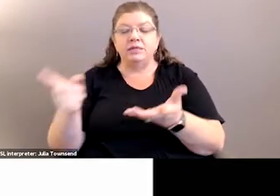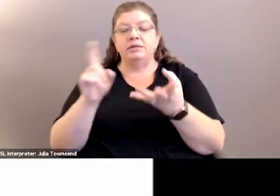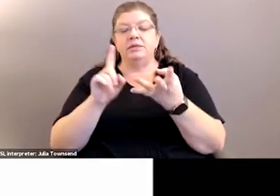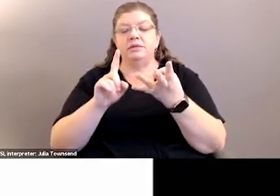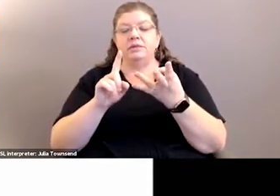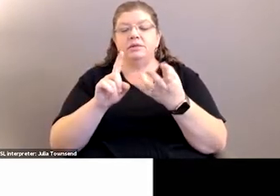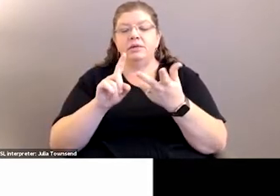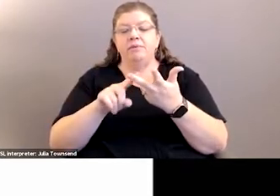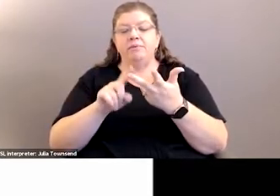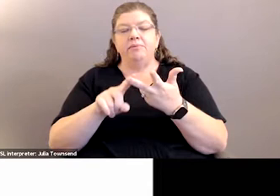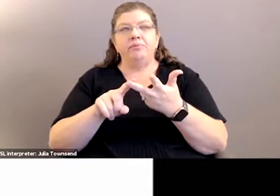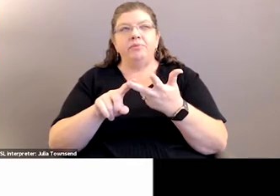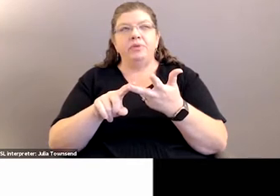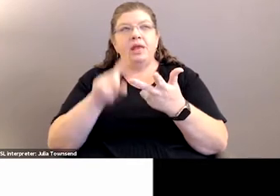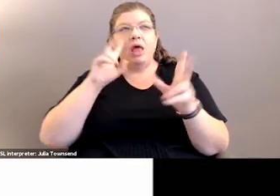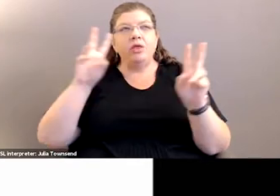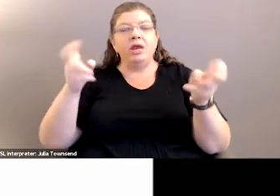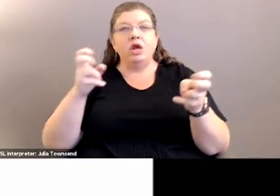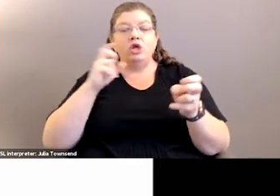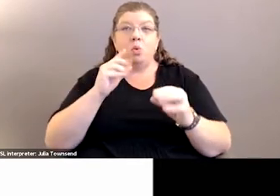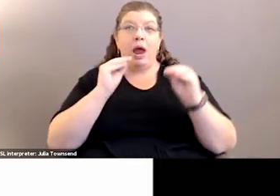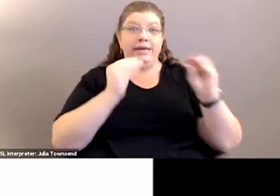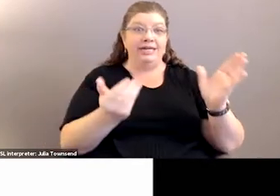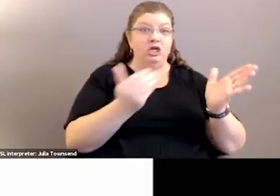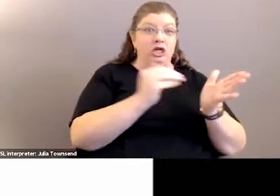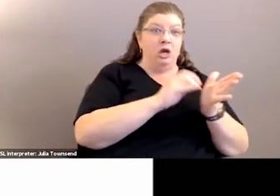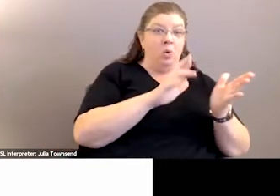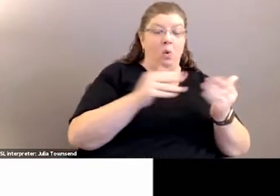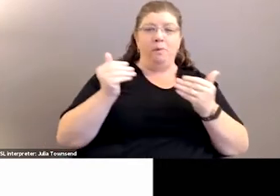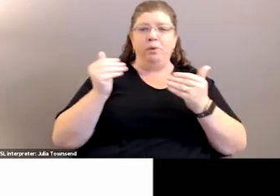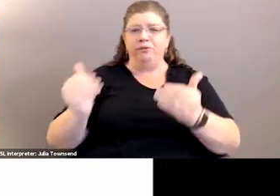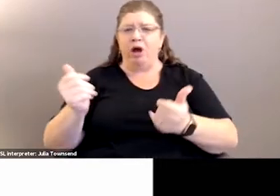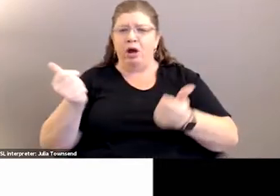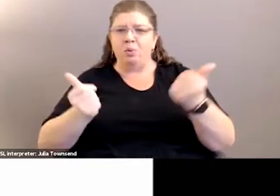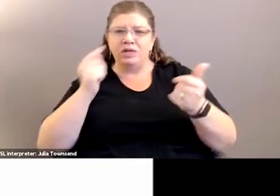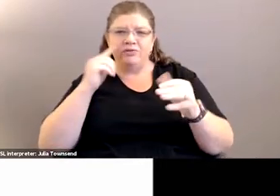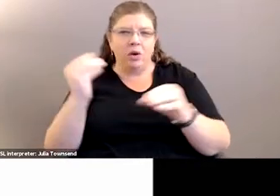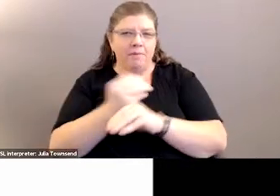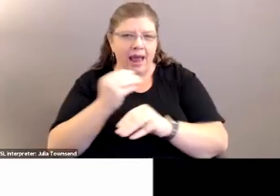one of them is titled do i re-teach or move on in mathematics